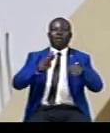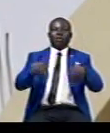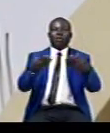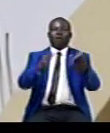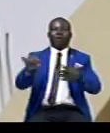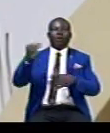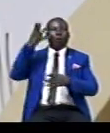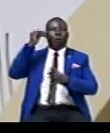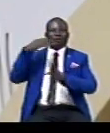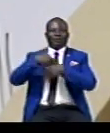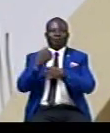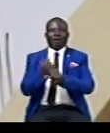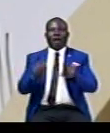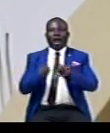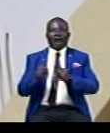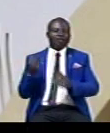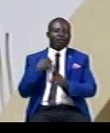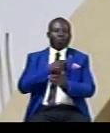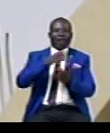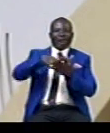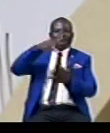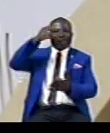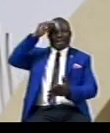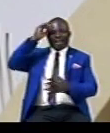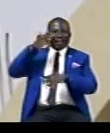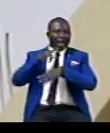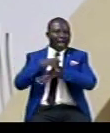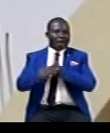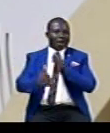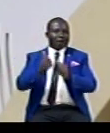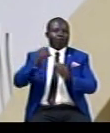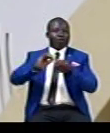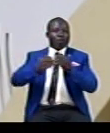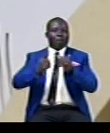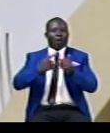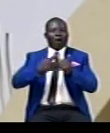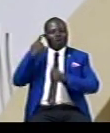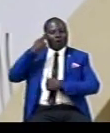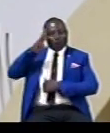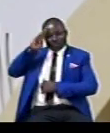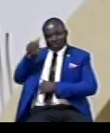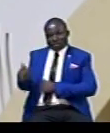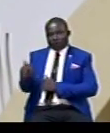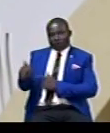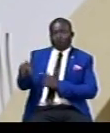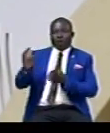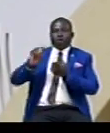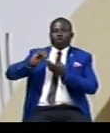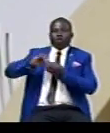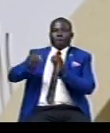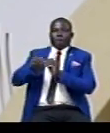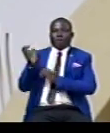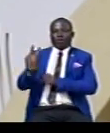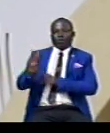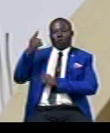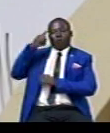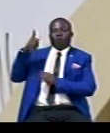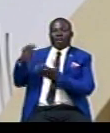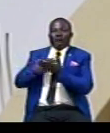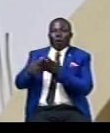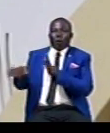we learned earlier, number one, for himself. Number two, for the holy